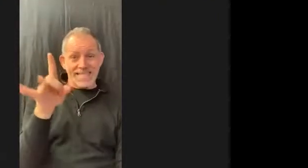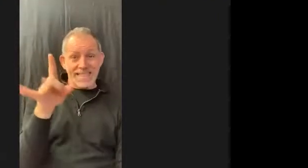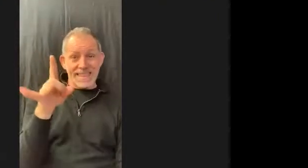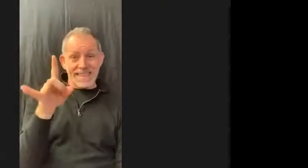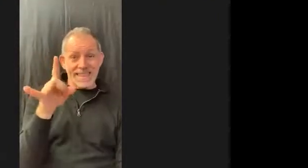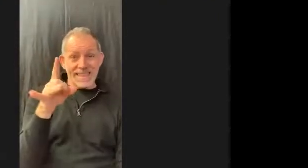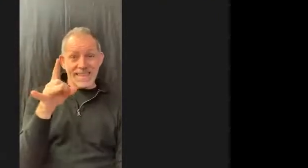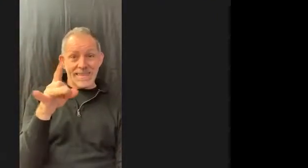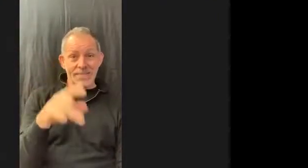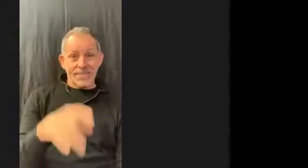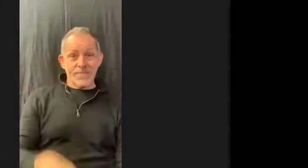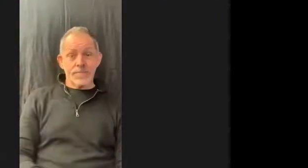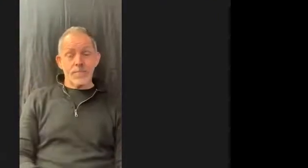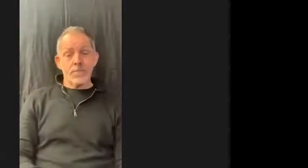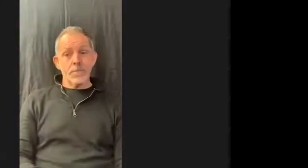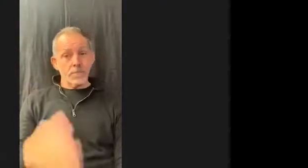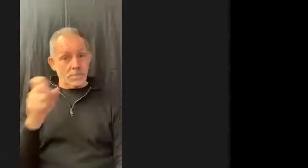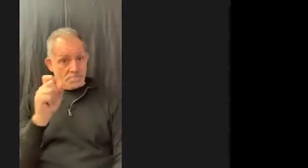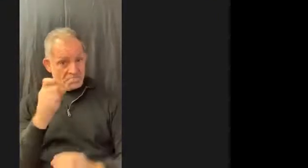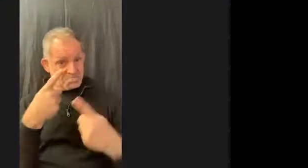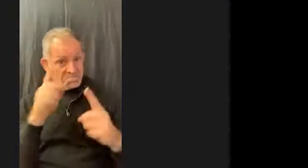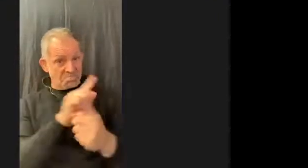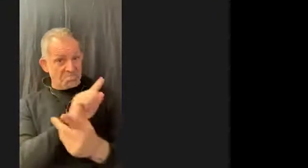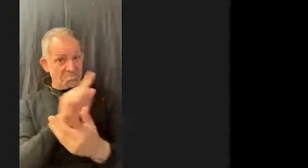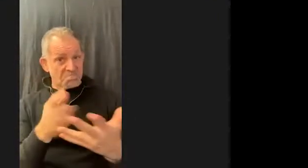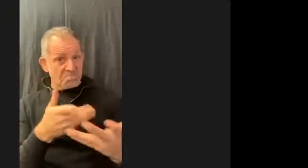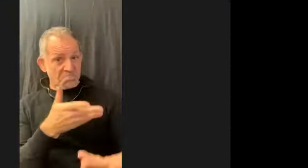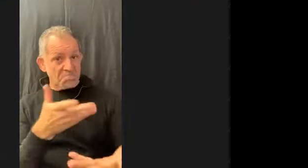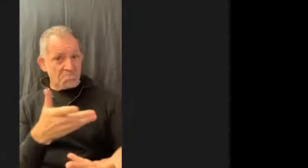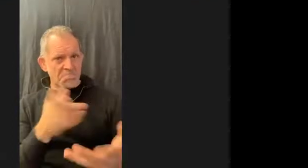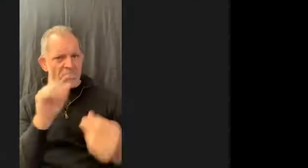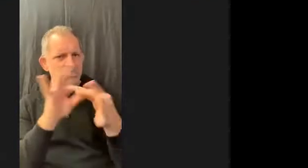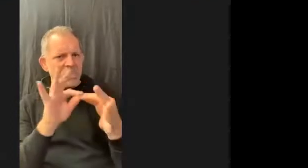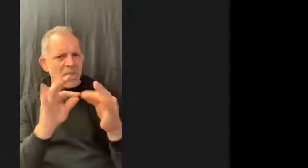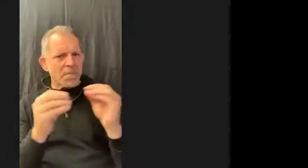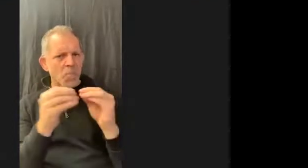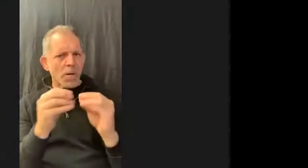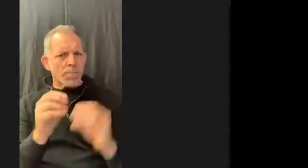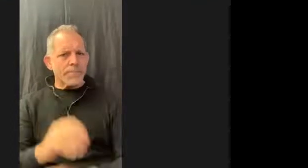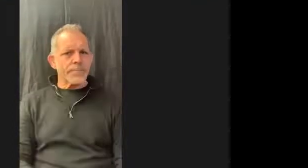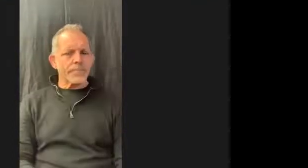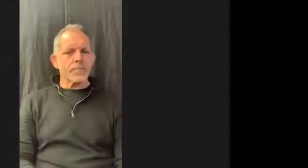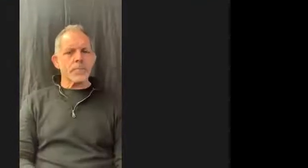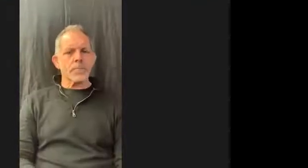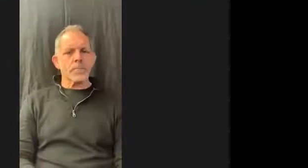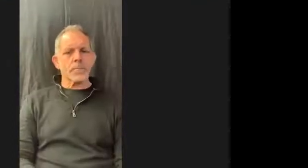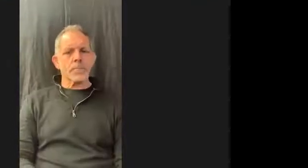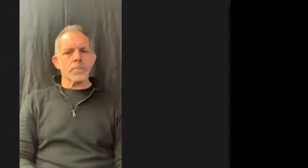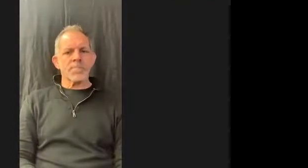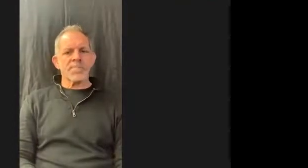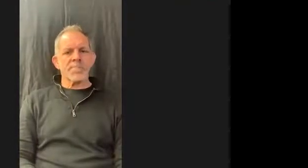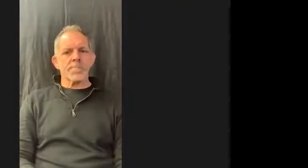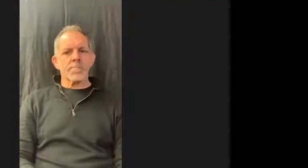We don't have visibility on that by product at the county level. So we just see